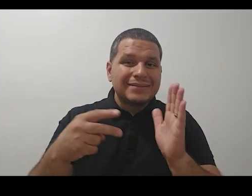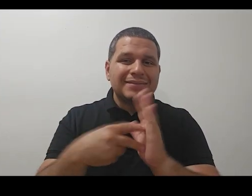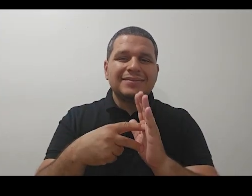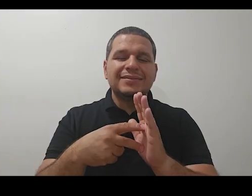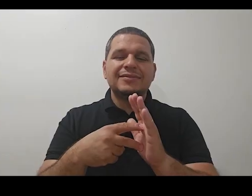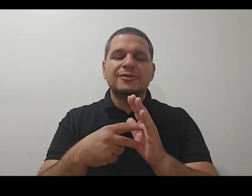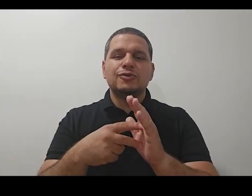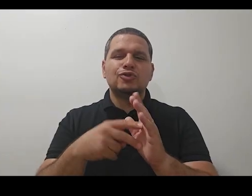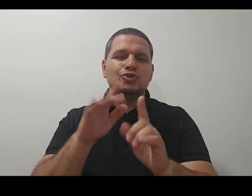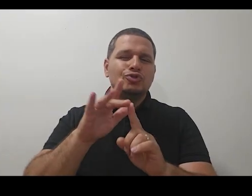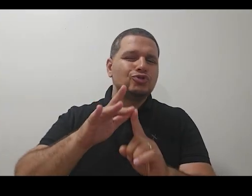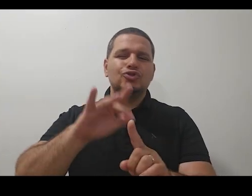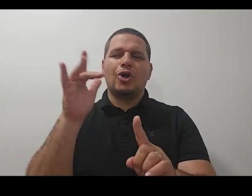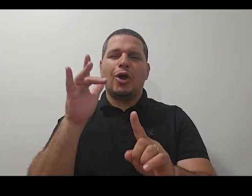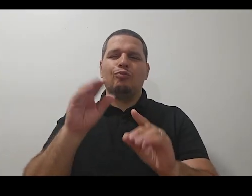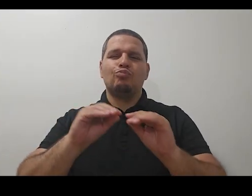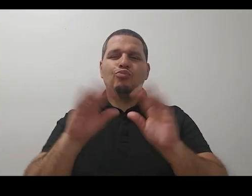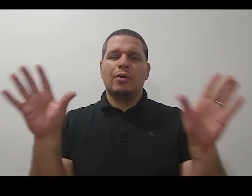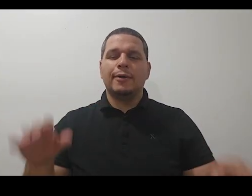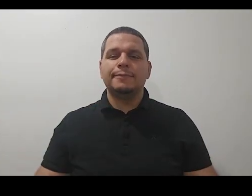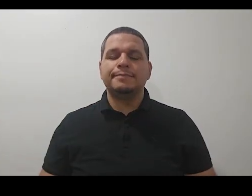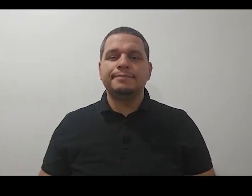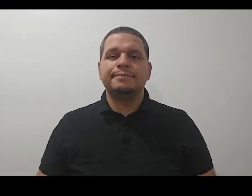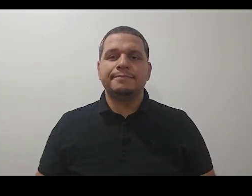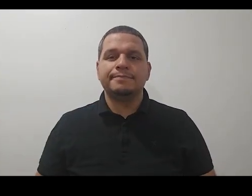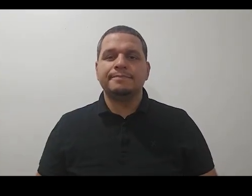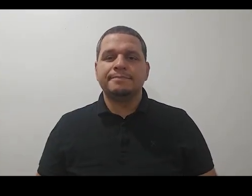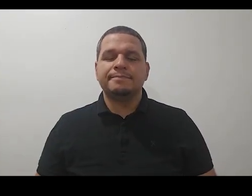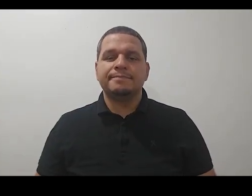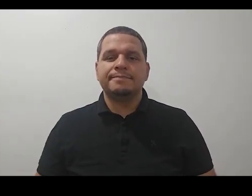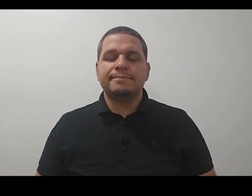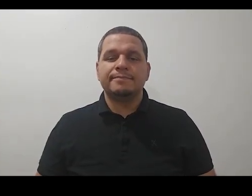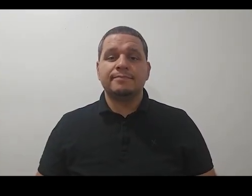and purpose shine even brighter.